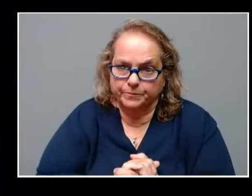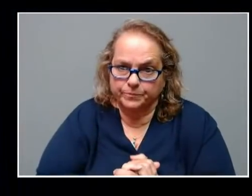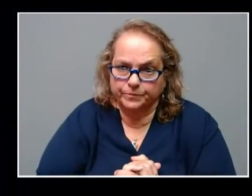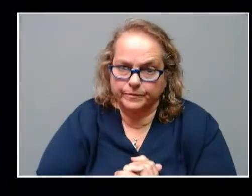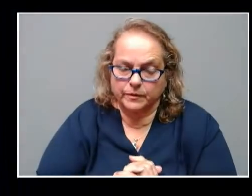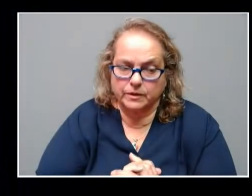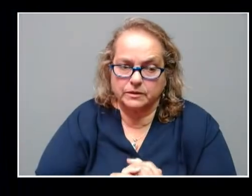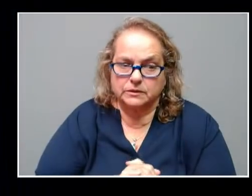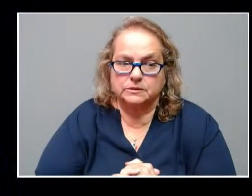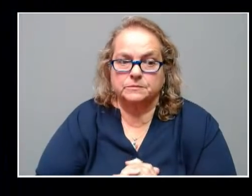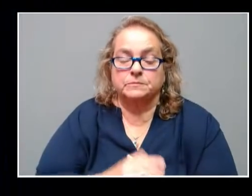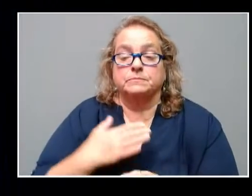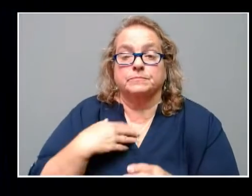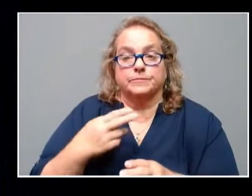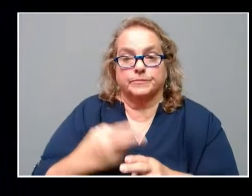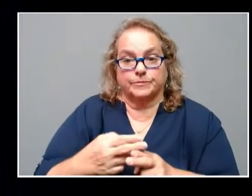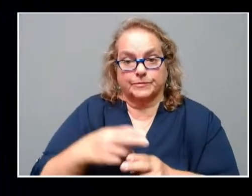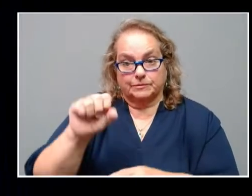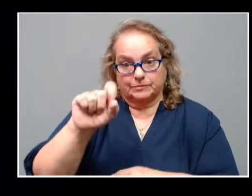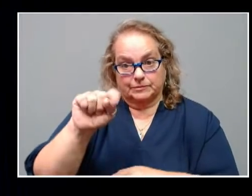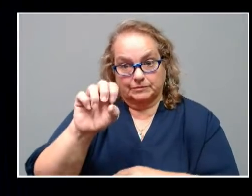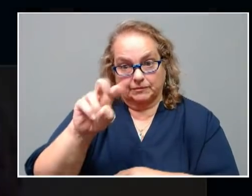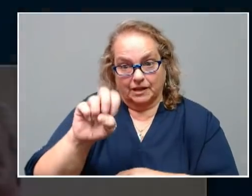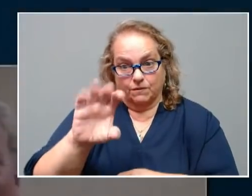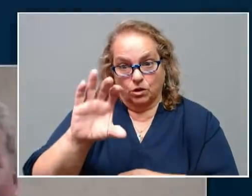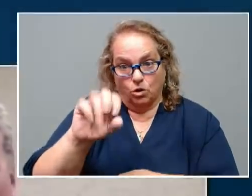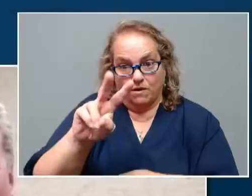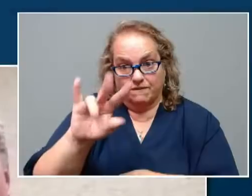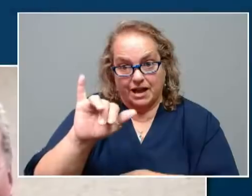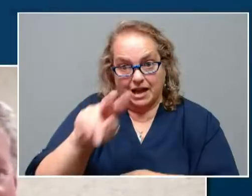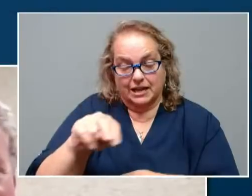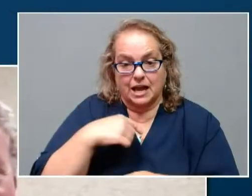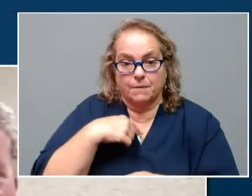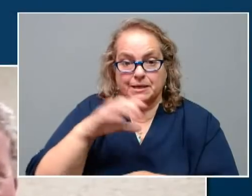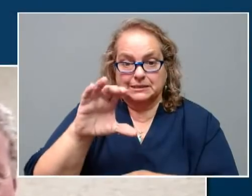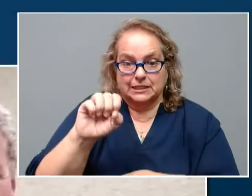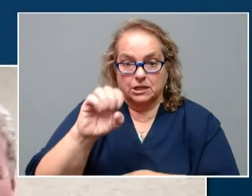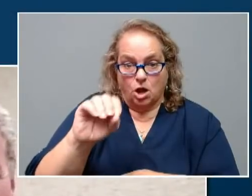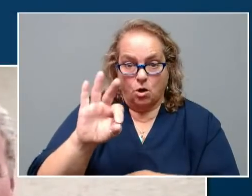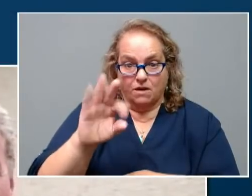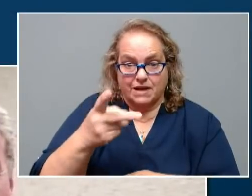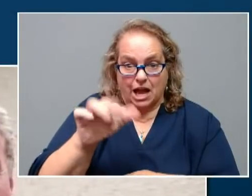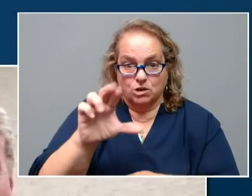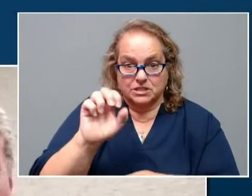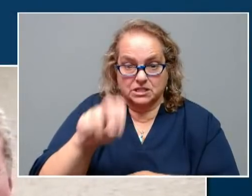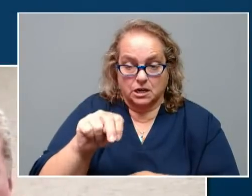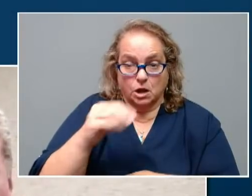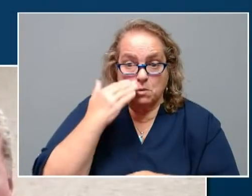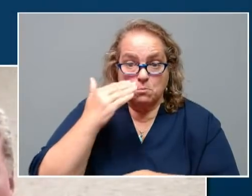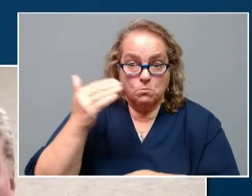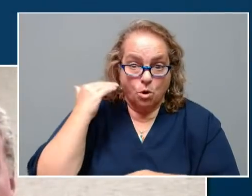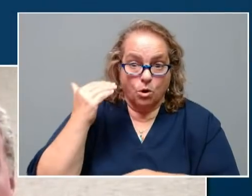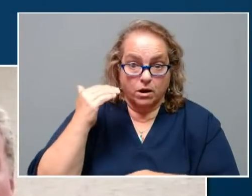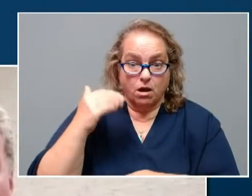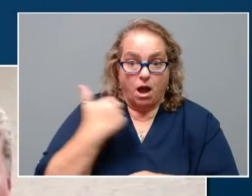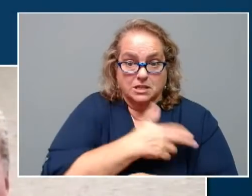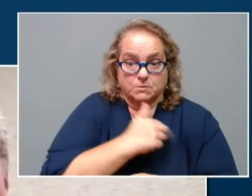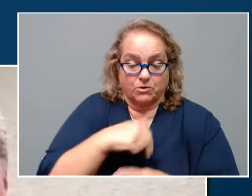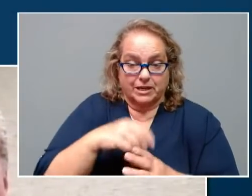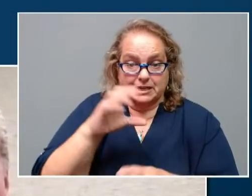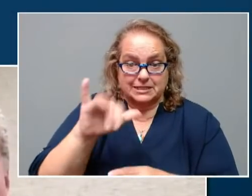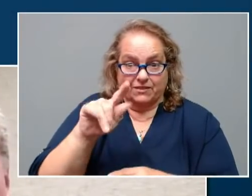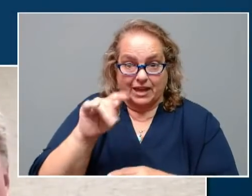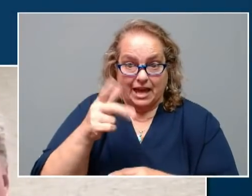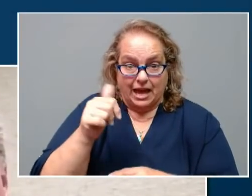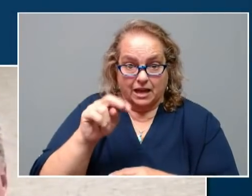My name is Steve Toadvine. I am the CEO at Harrison Memorial Hospital in Cynthiana. Despite our hospital being ground